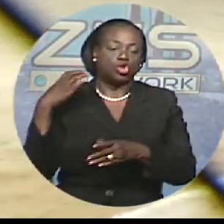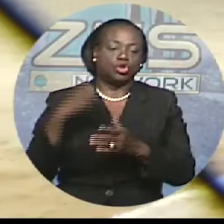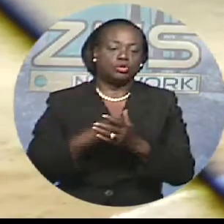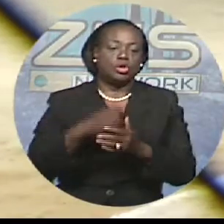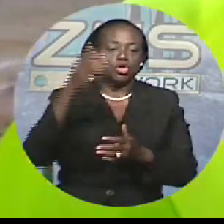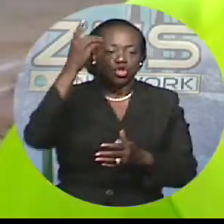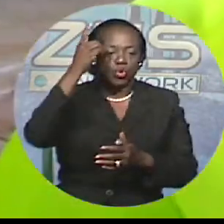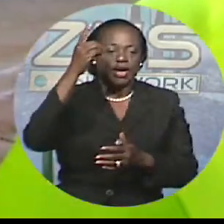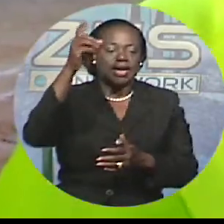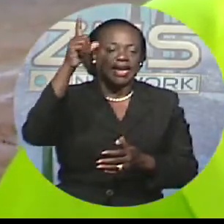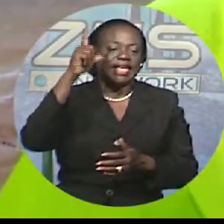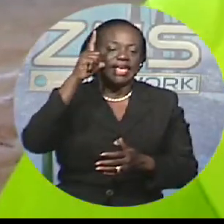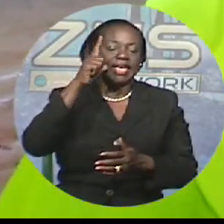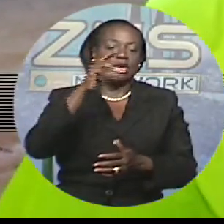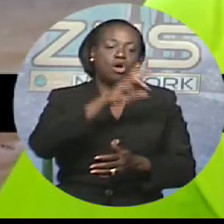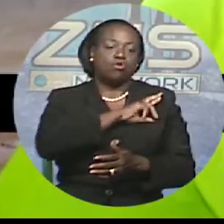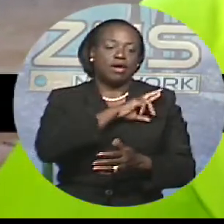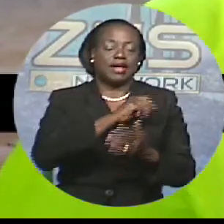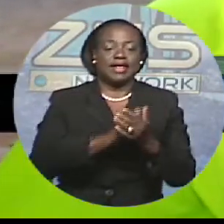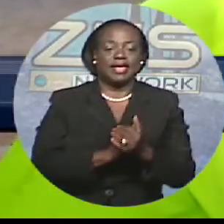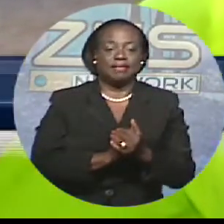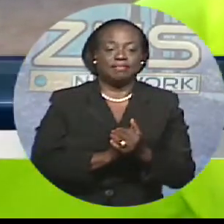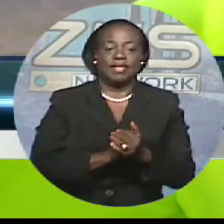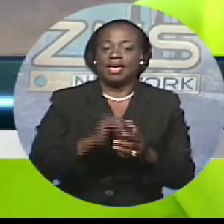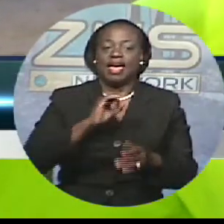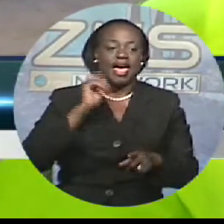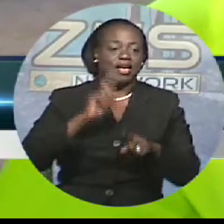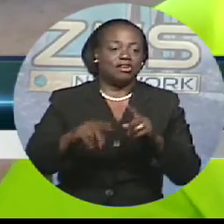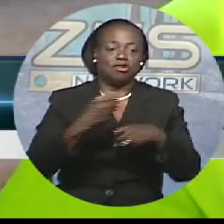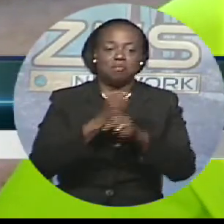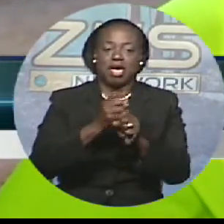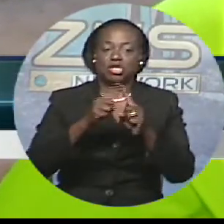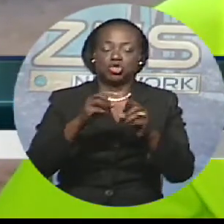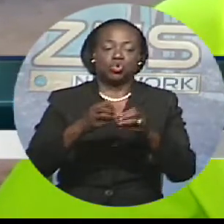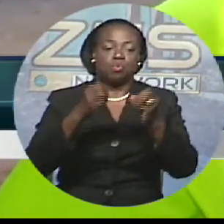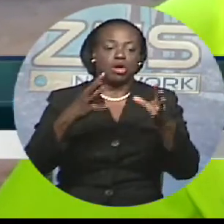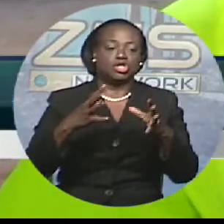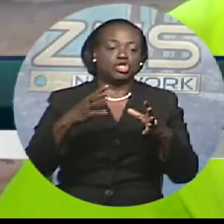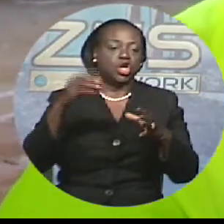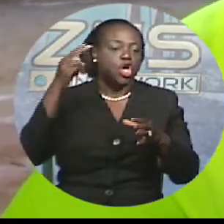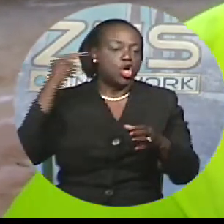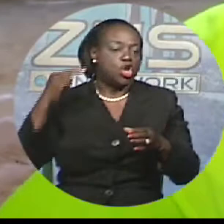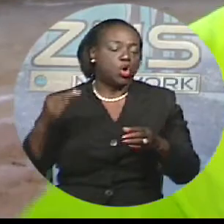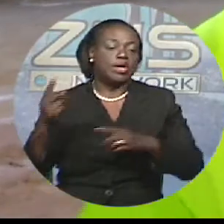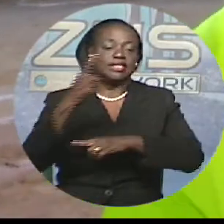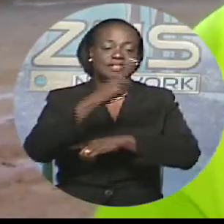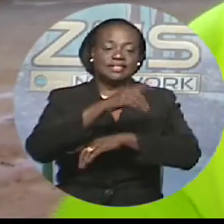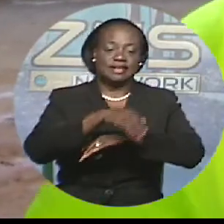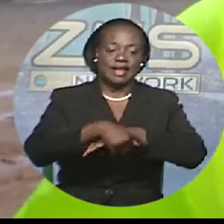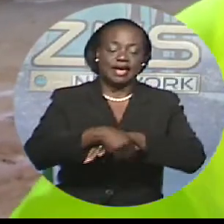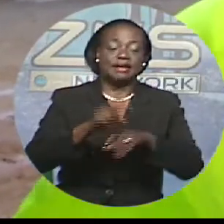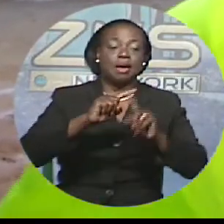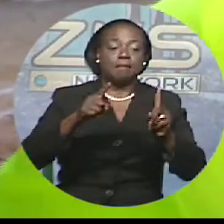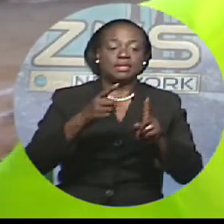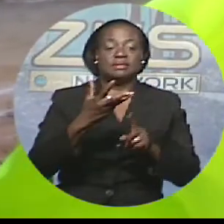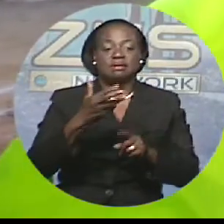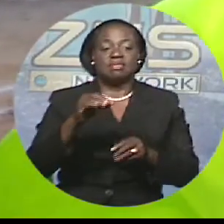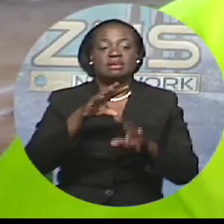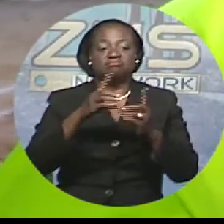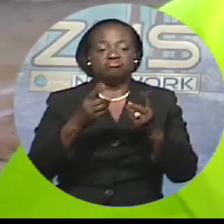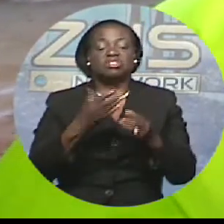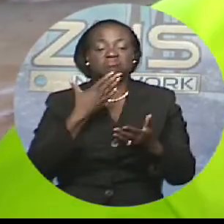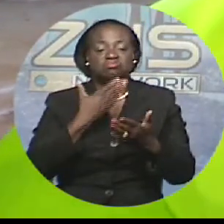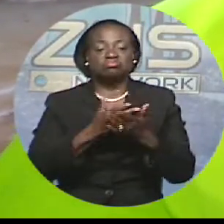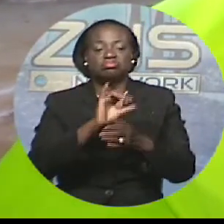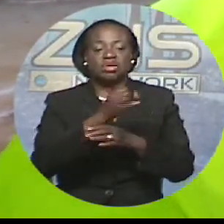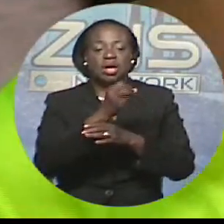get all them jitters out of yourself, so I couldn't make too much noise tonight, but they did a good job in the ending part of the innings. So it was